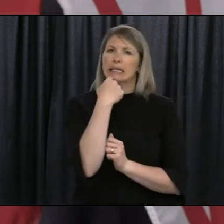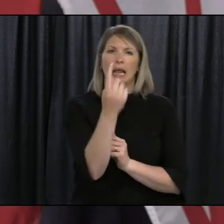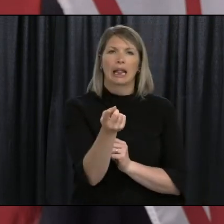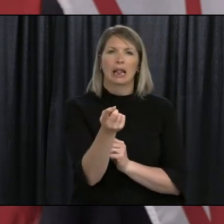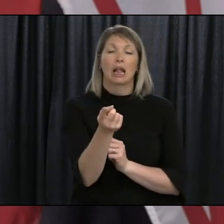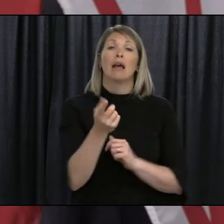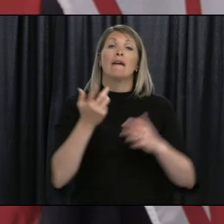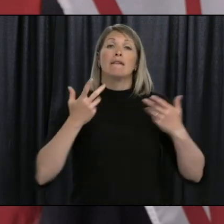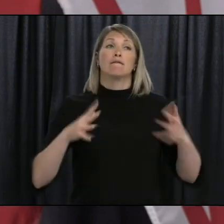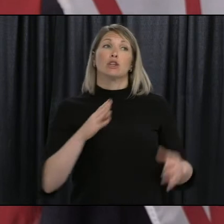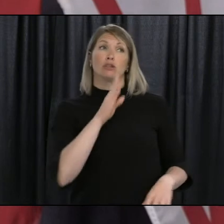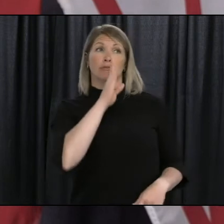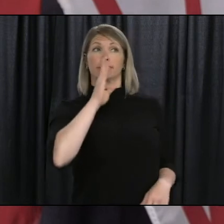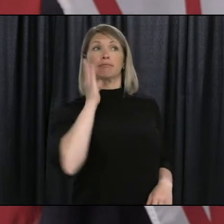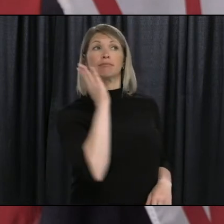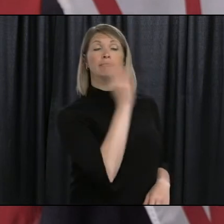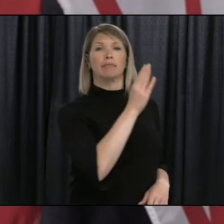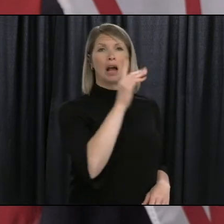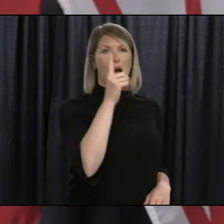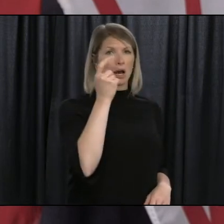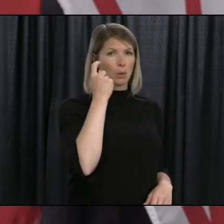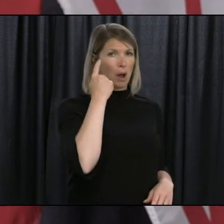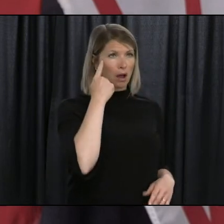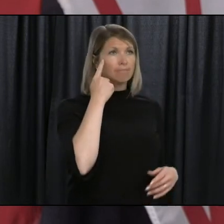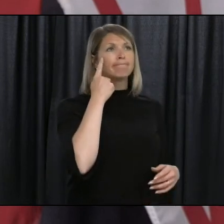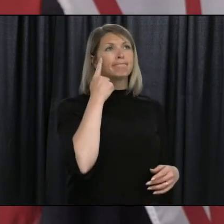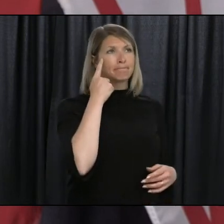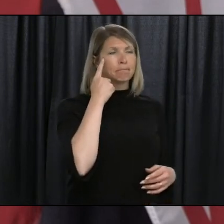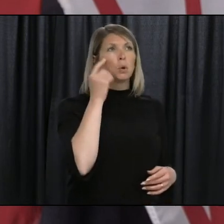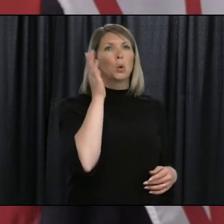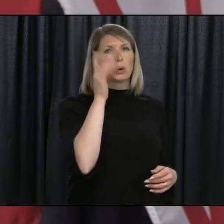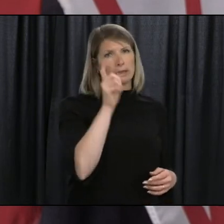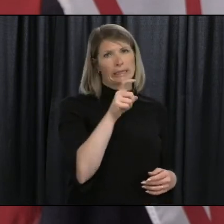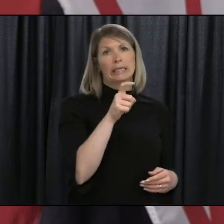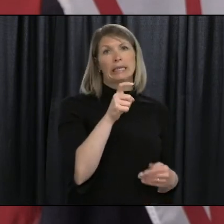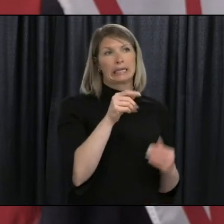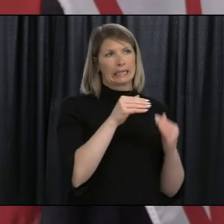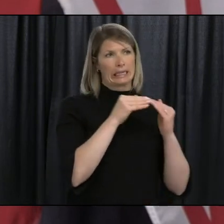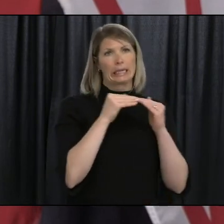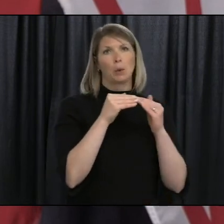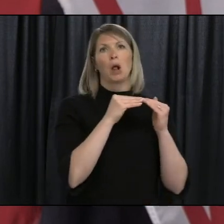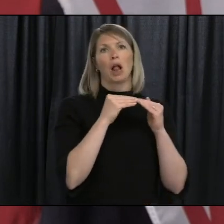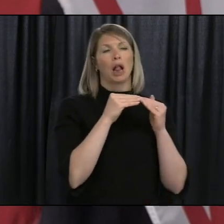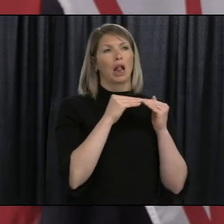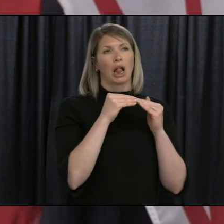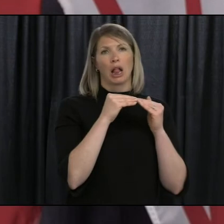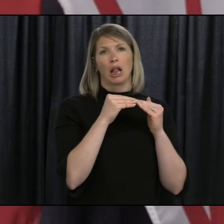very clearly articulated the position the province is in.